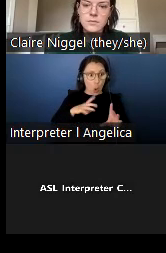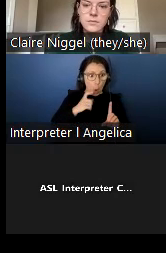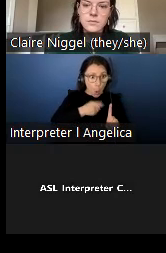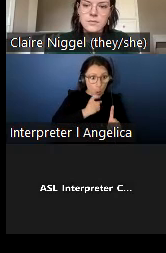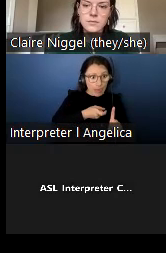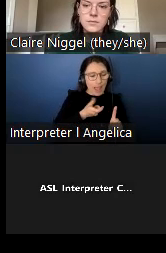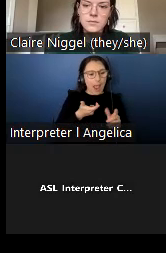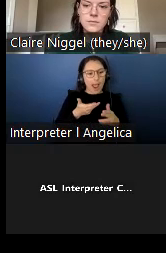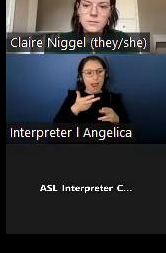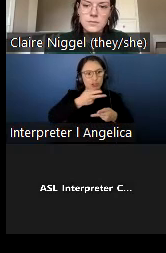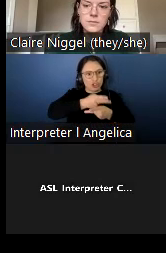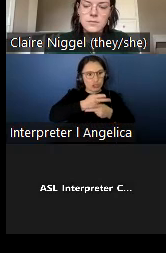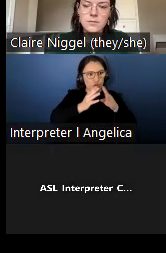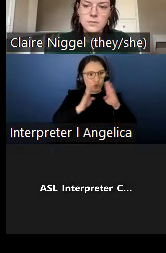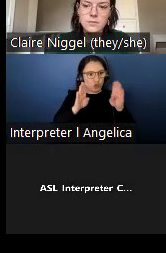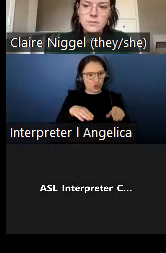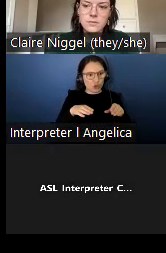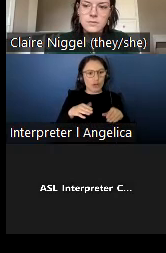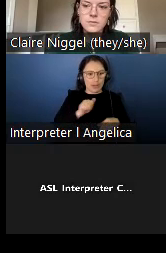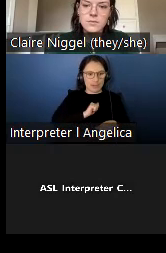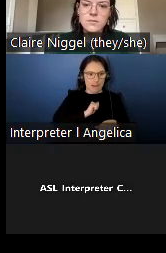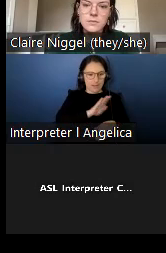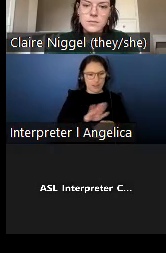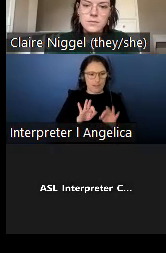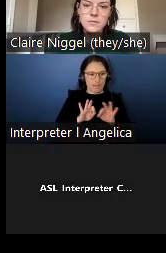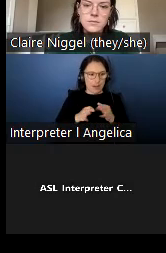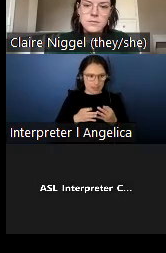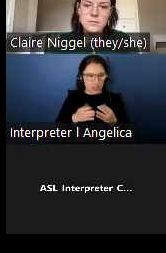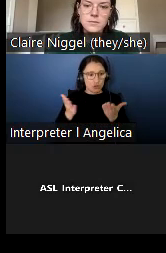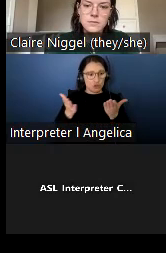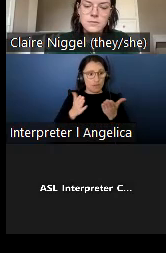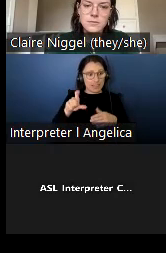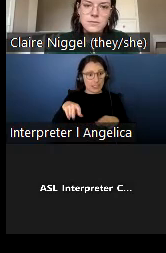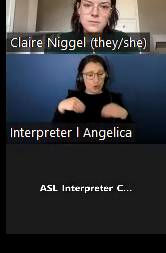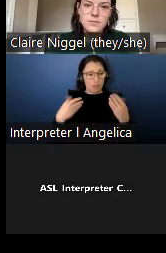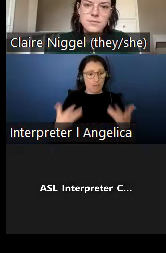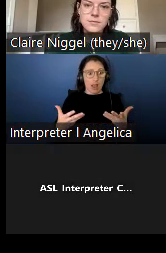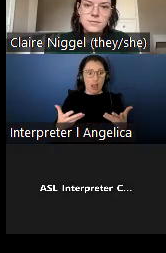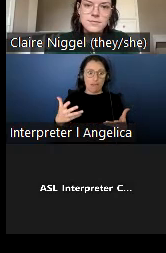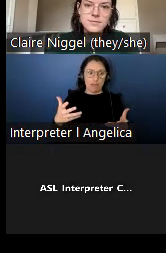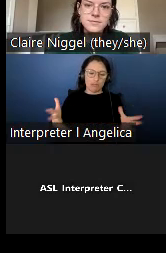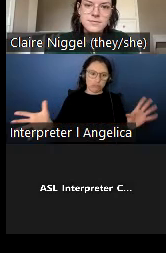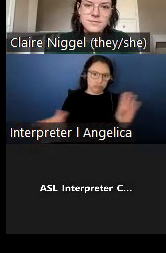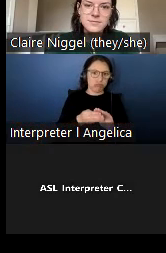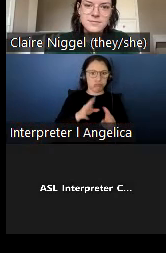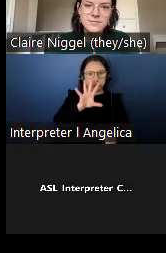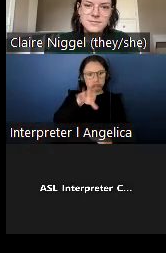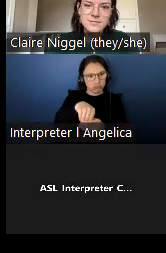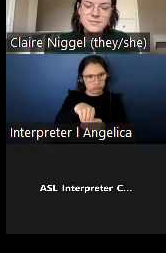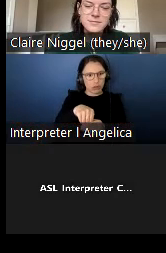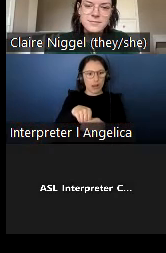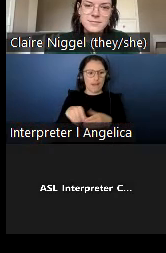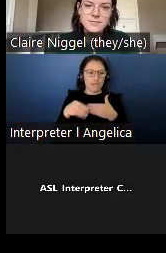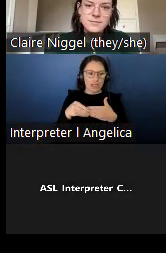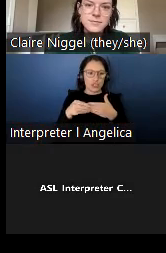Services need to provide the comprehensive and flexible support that these survivors need. So since